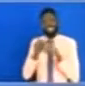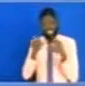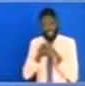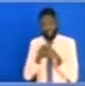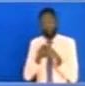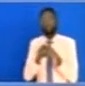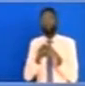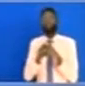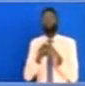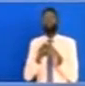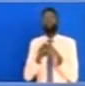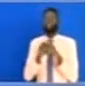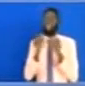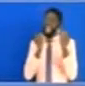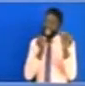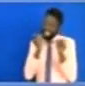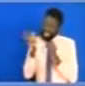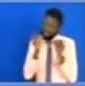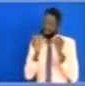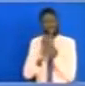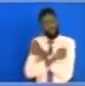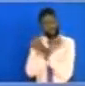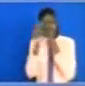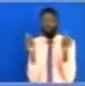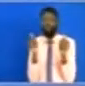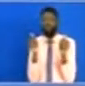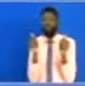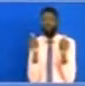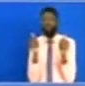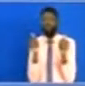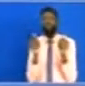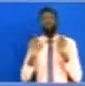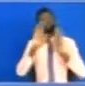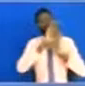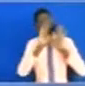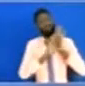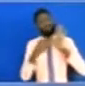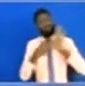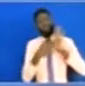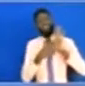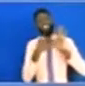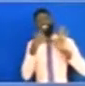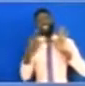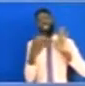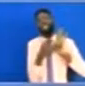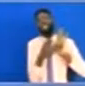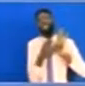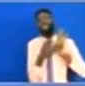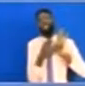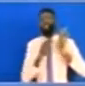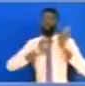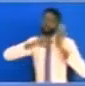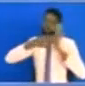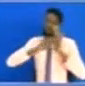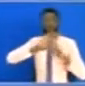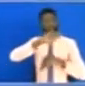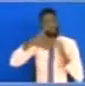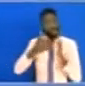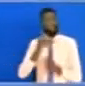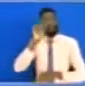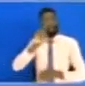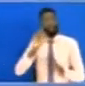enumerating very well that it is the constitutional position that every contract is made